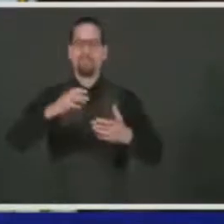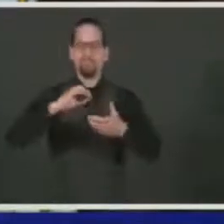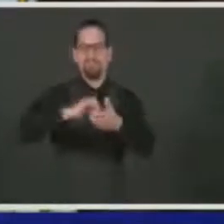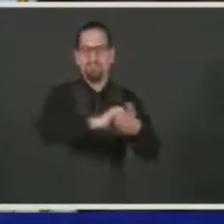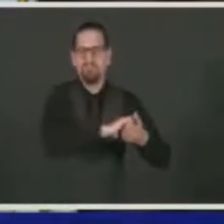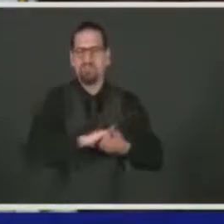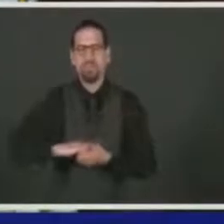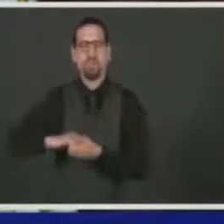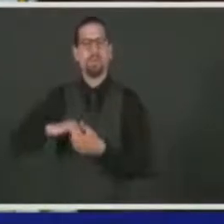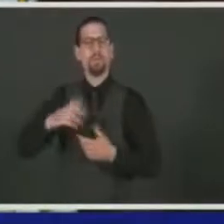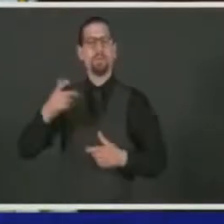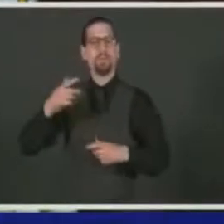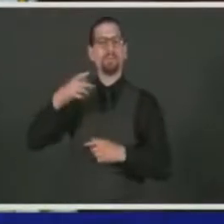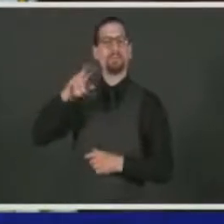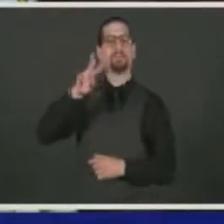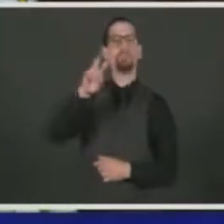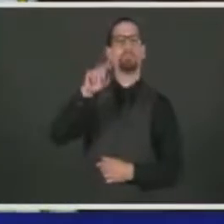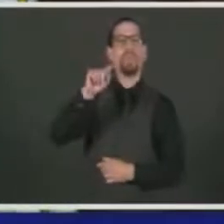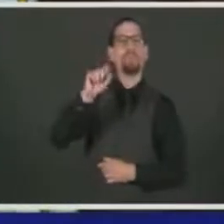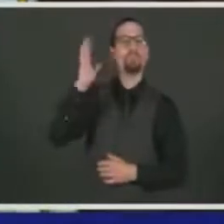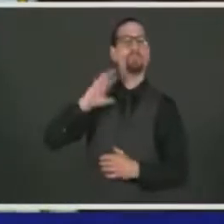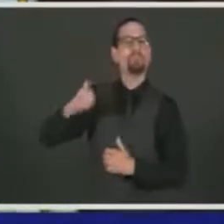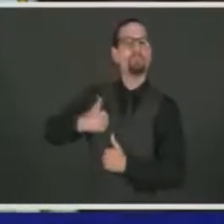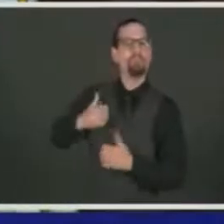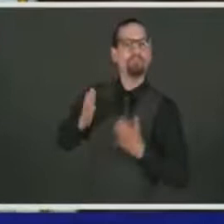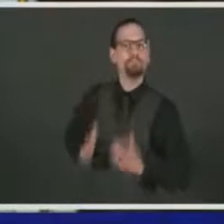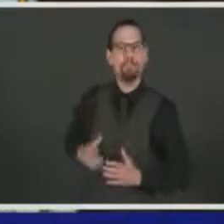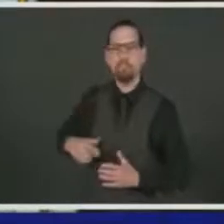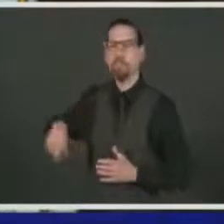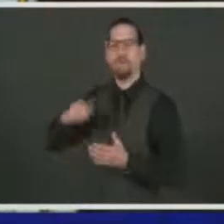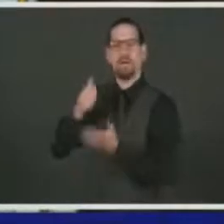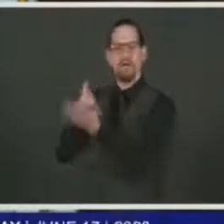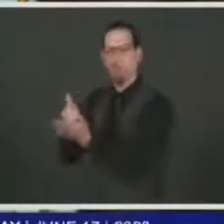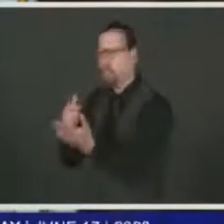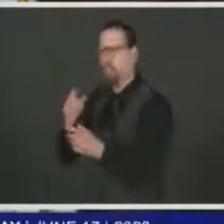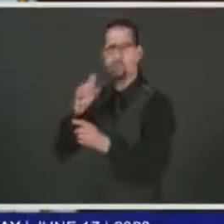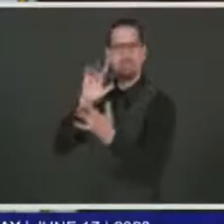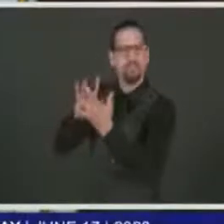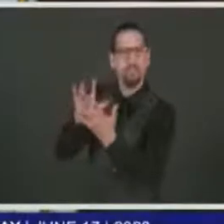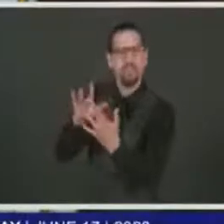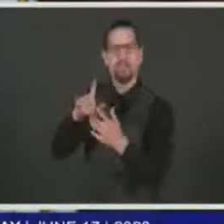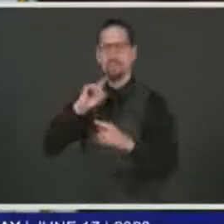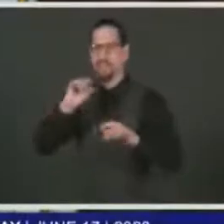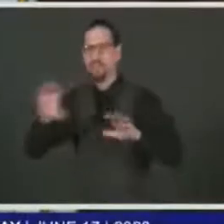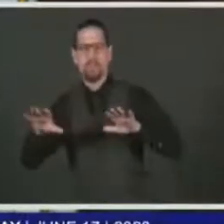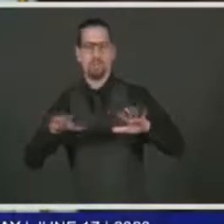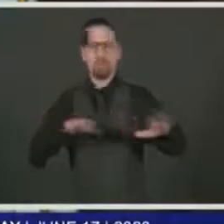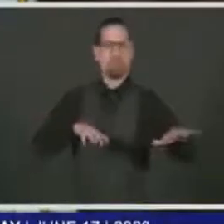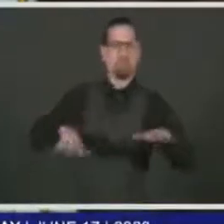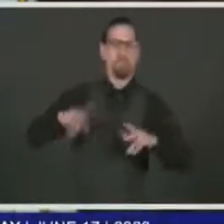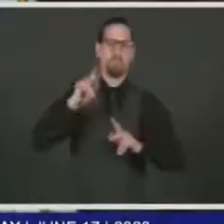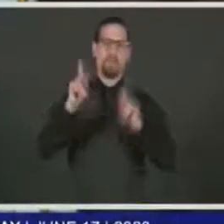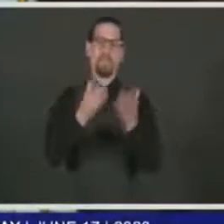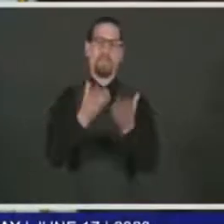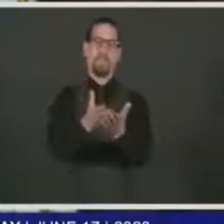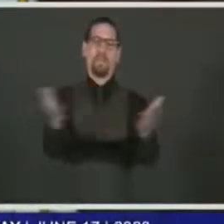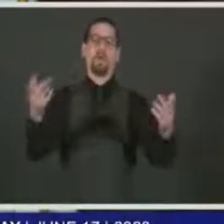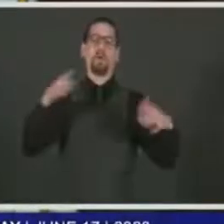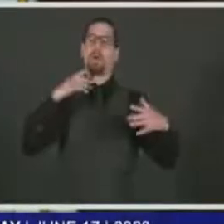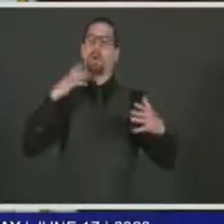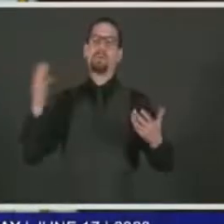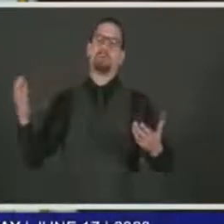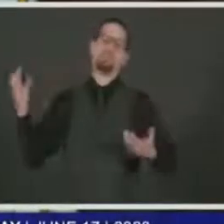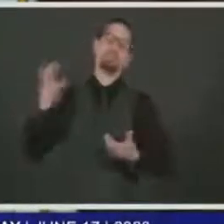veterans home, just the way people have reached out to lend a hand. Rhode Islanders have united. We